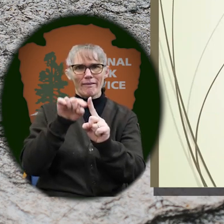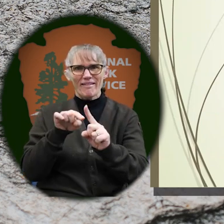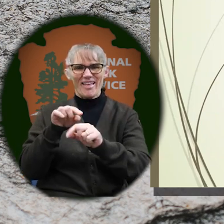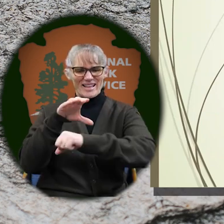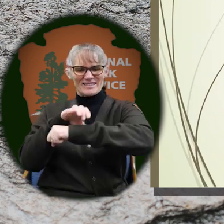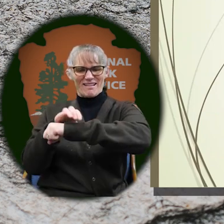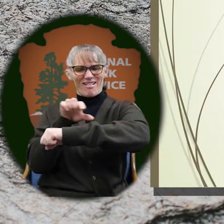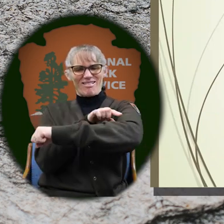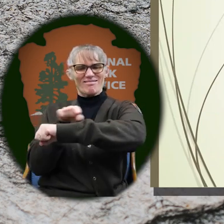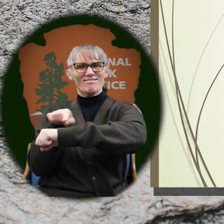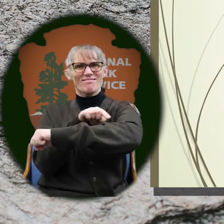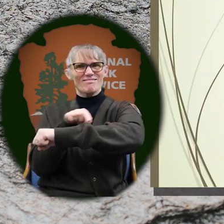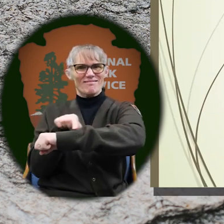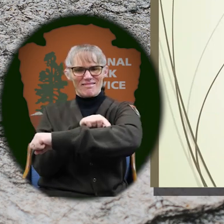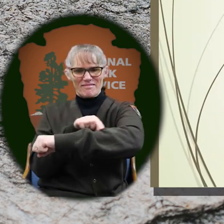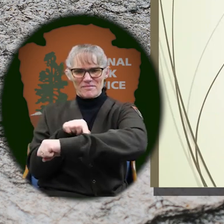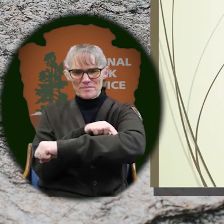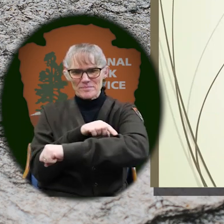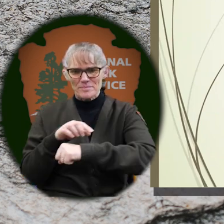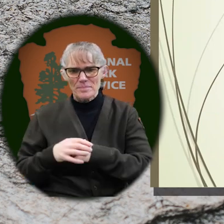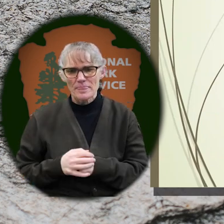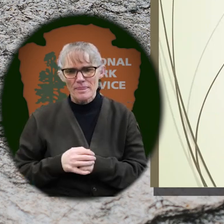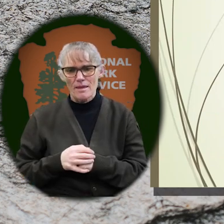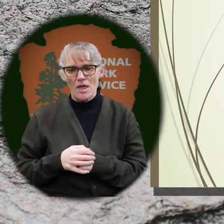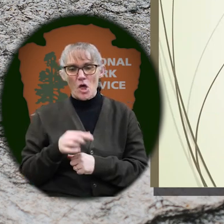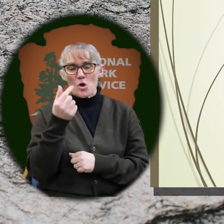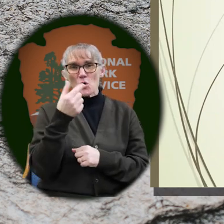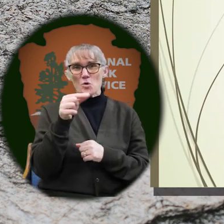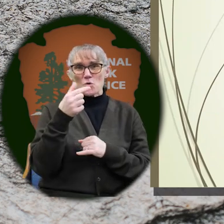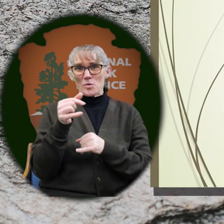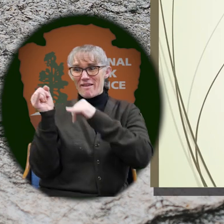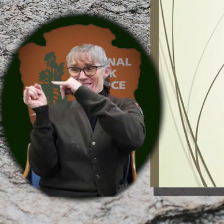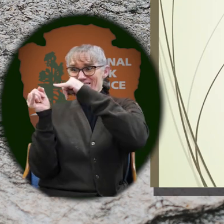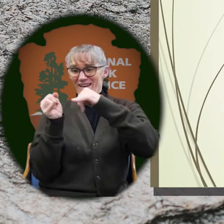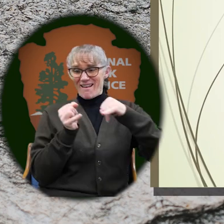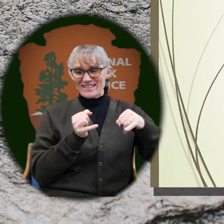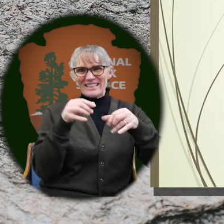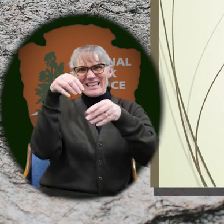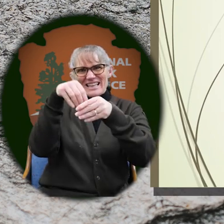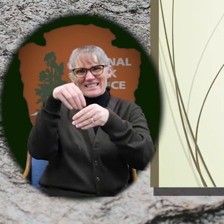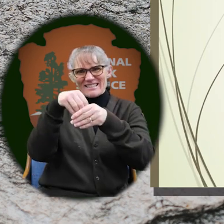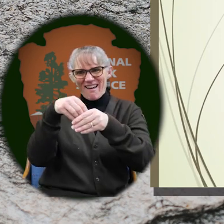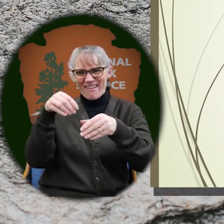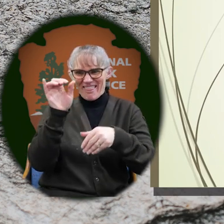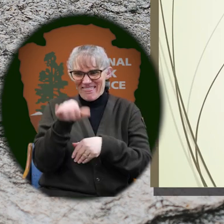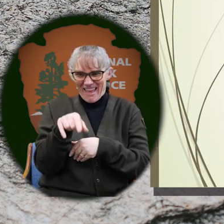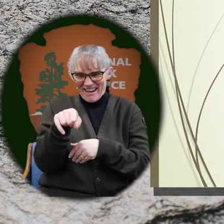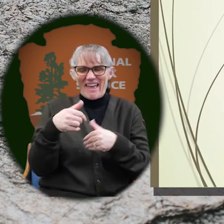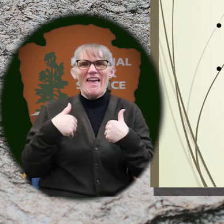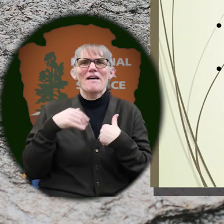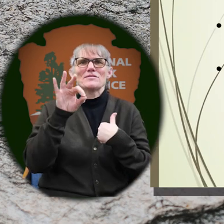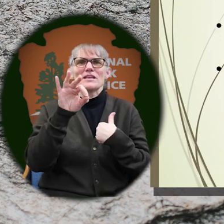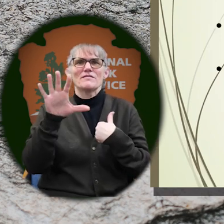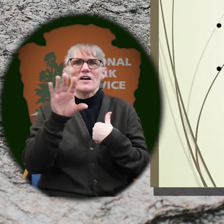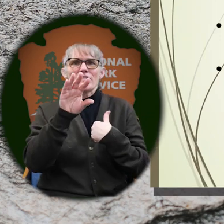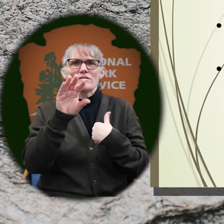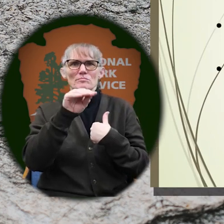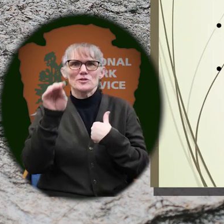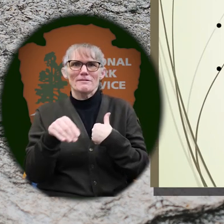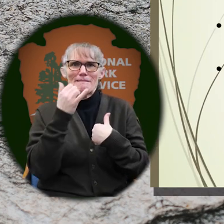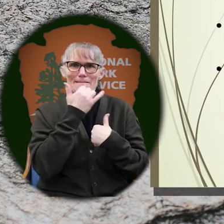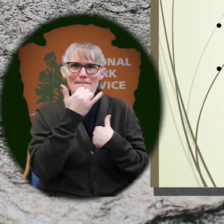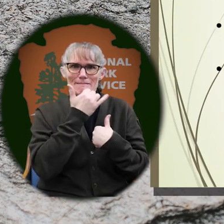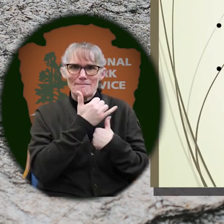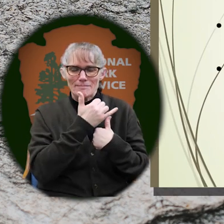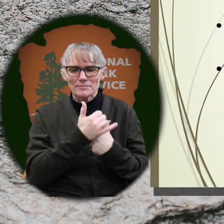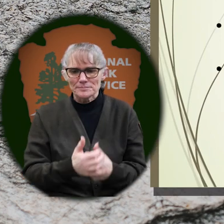length. And inside of the green envelope is the 95% error. Sunshyne reads a list of four bullet points